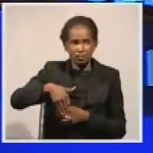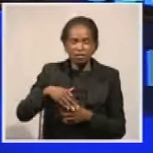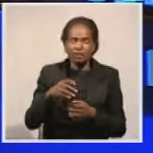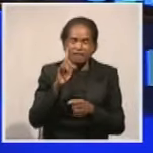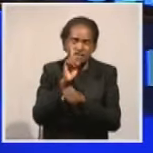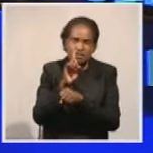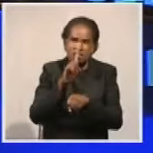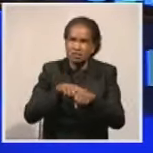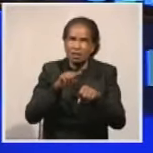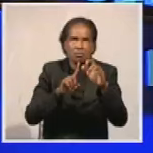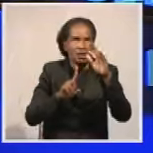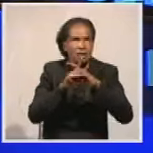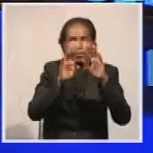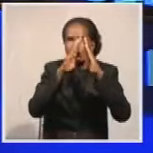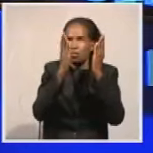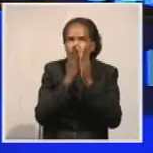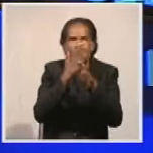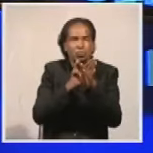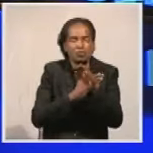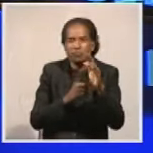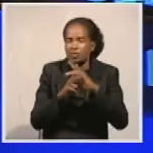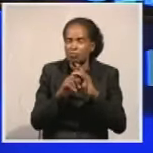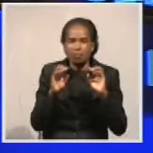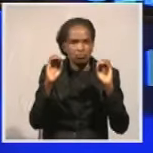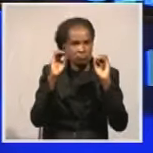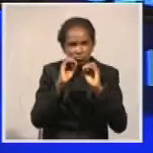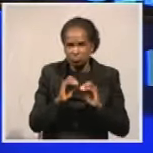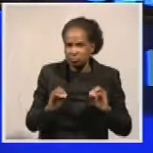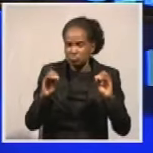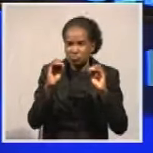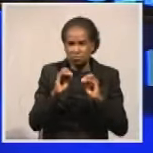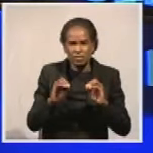historic example that